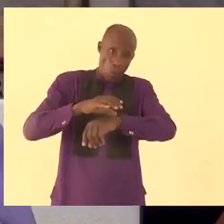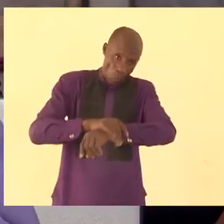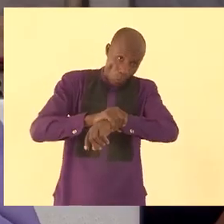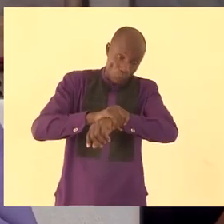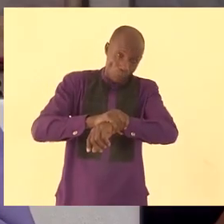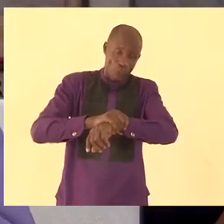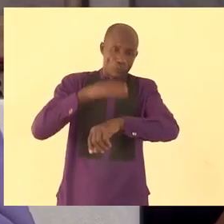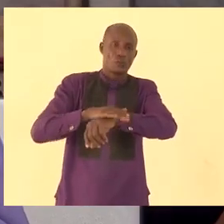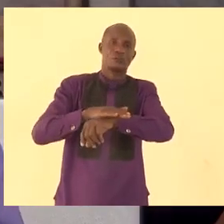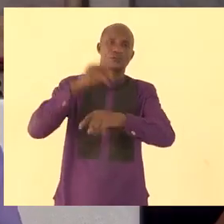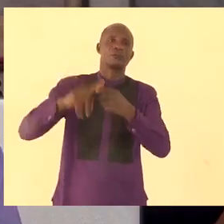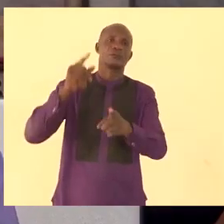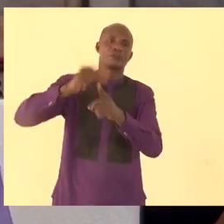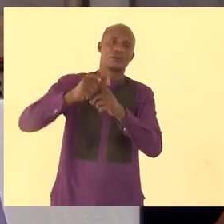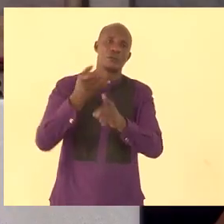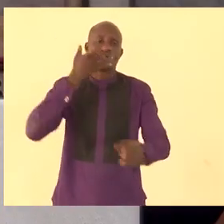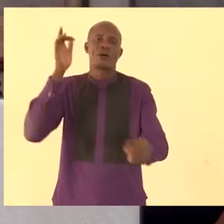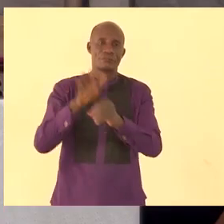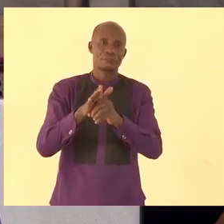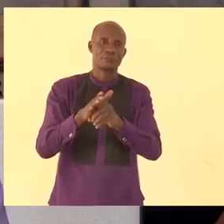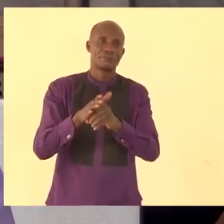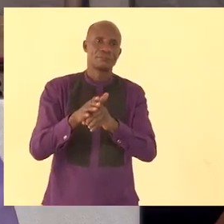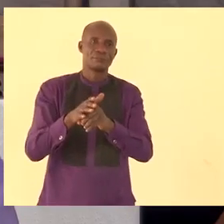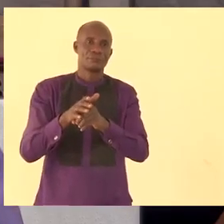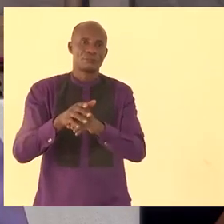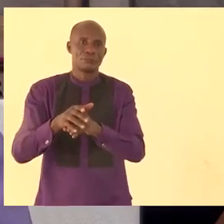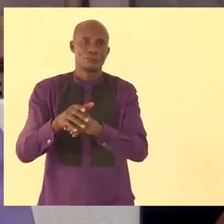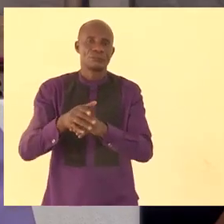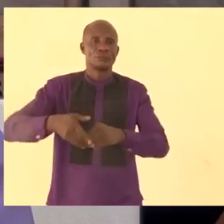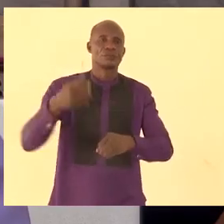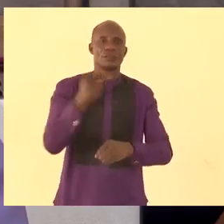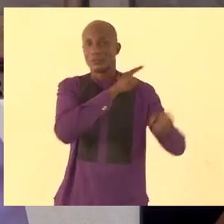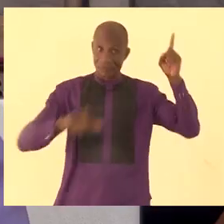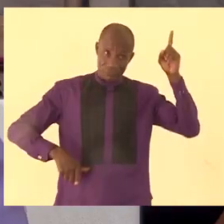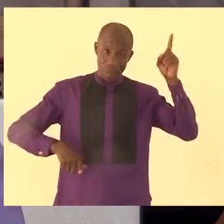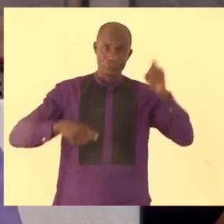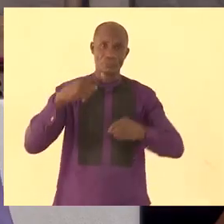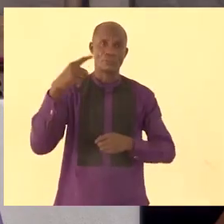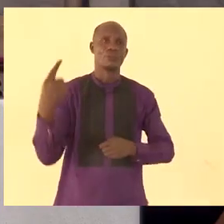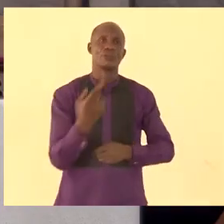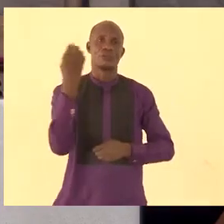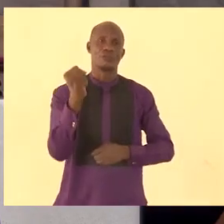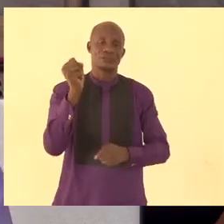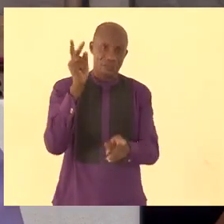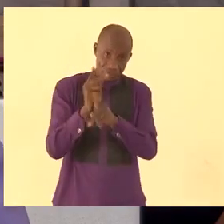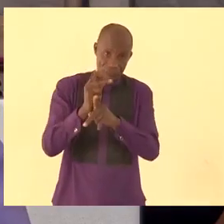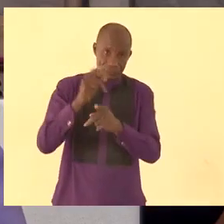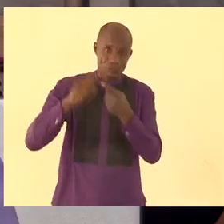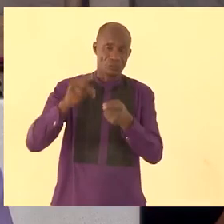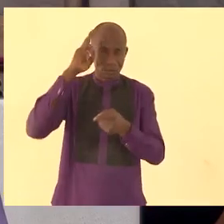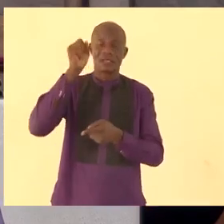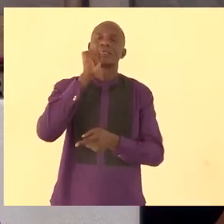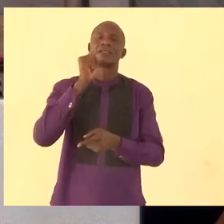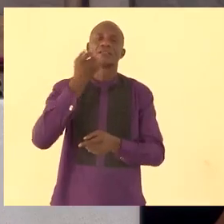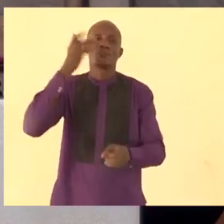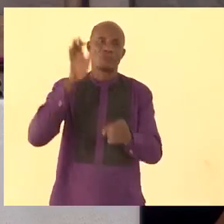of promise. And then we shall, the Lord who always keeps to his promise,